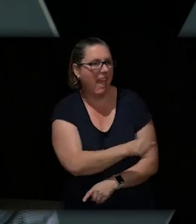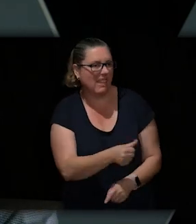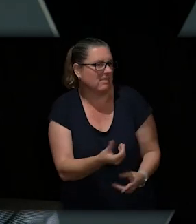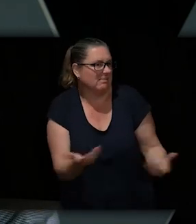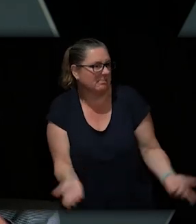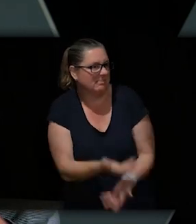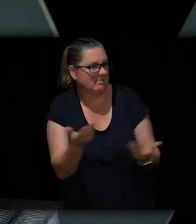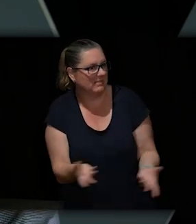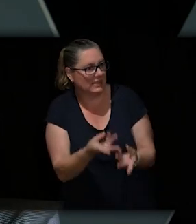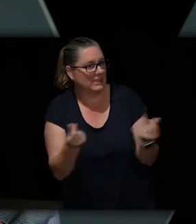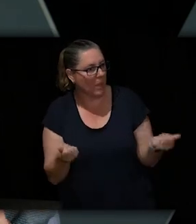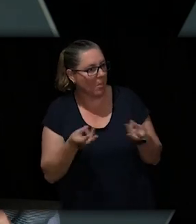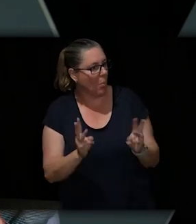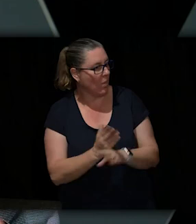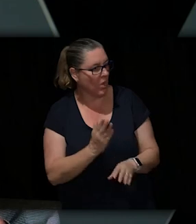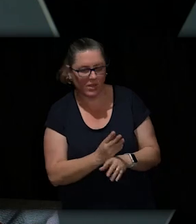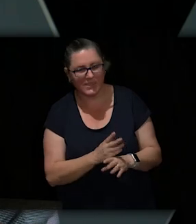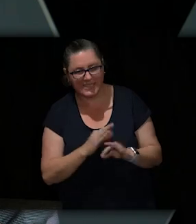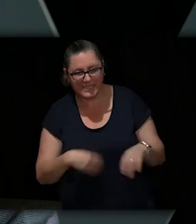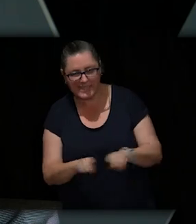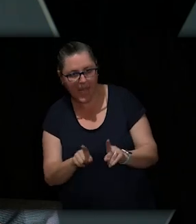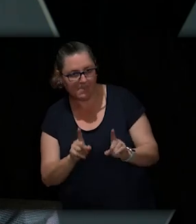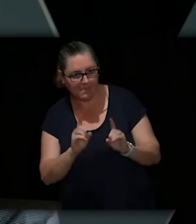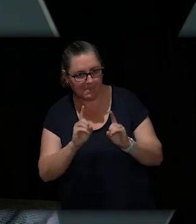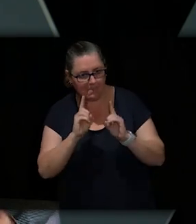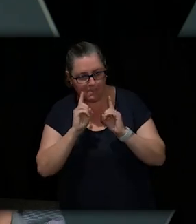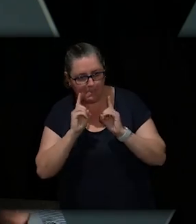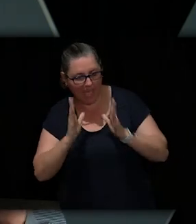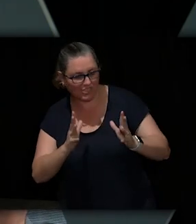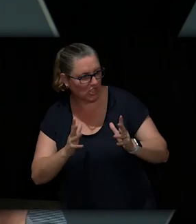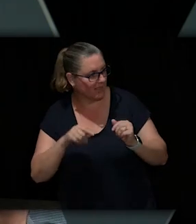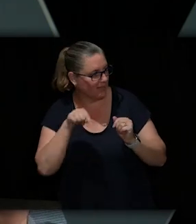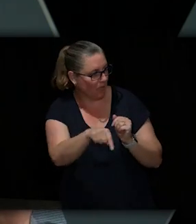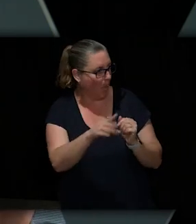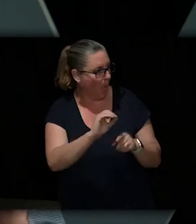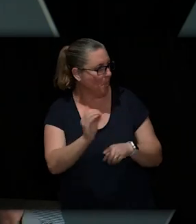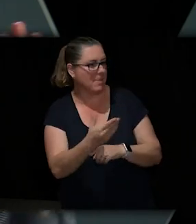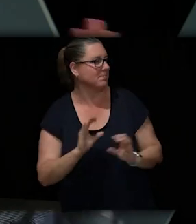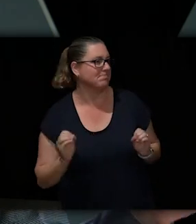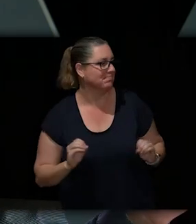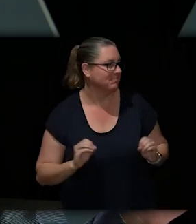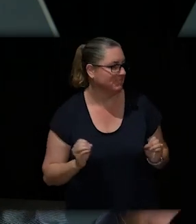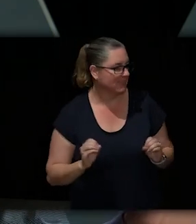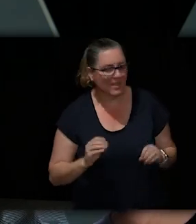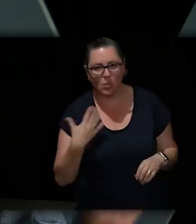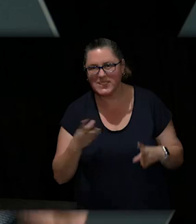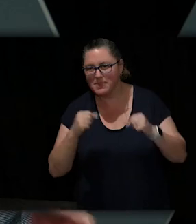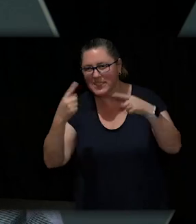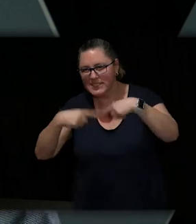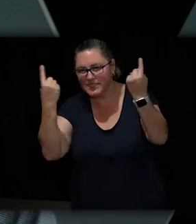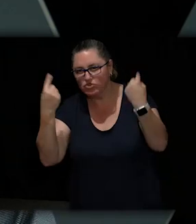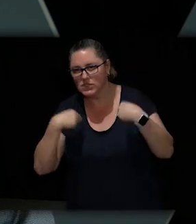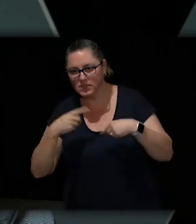in some capacity, it wouldn't have that same magic that the Obama White House had. So I'm trying to do something totally different, which is why I've moved to Hollywood, and